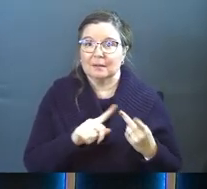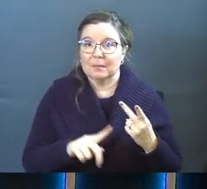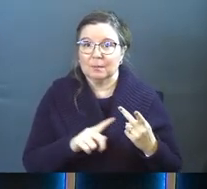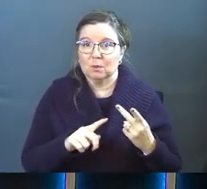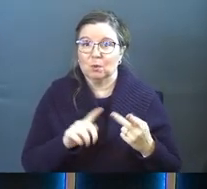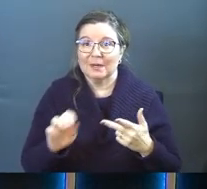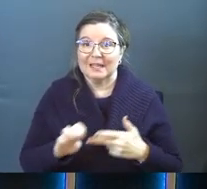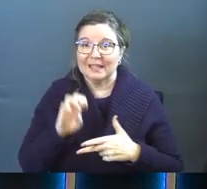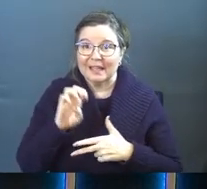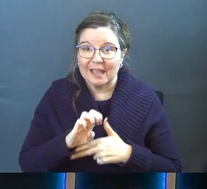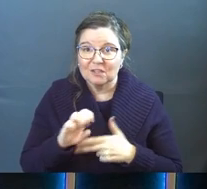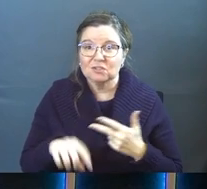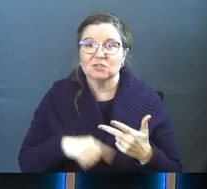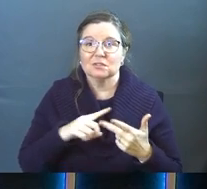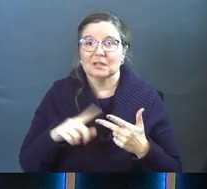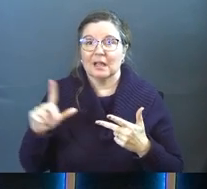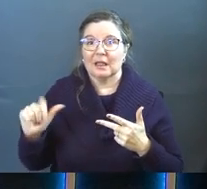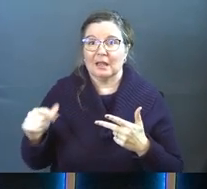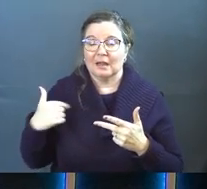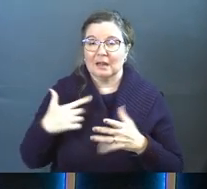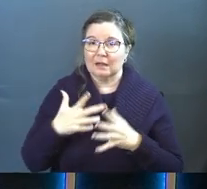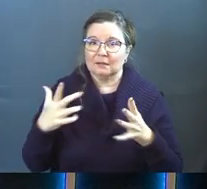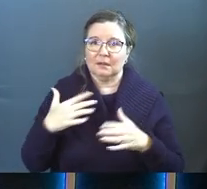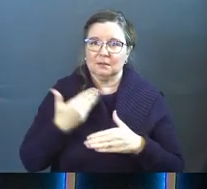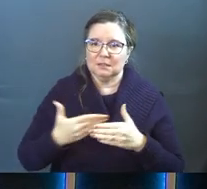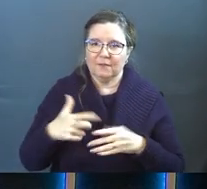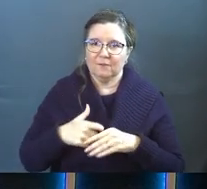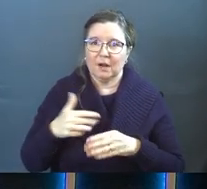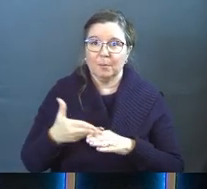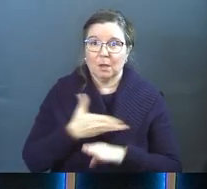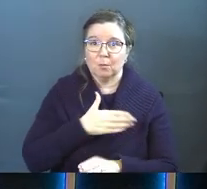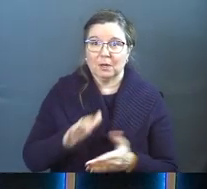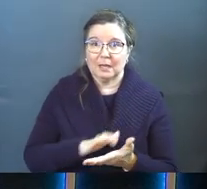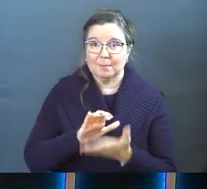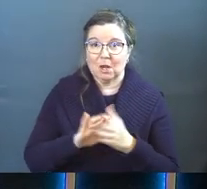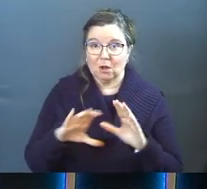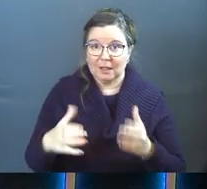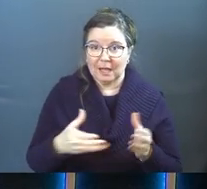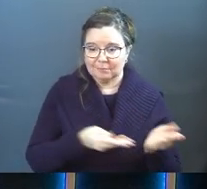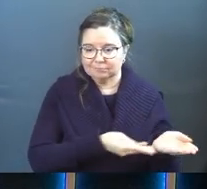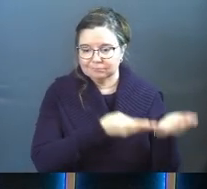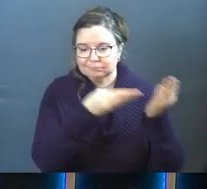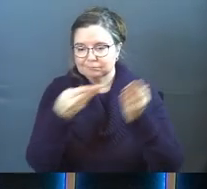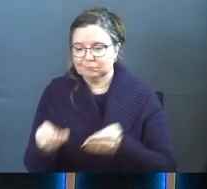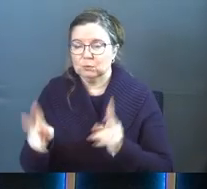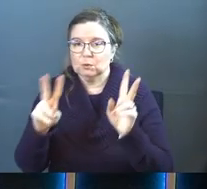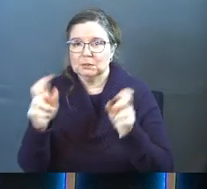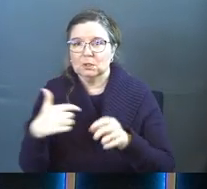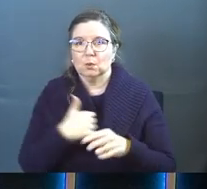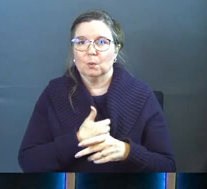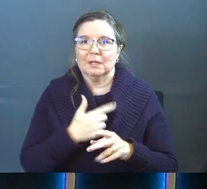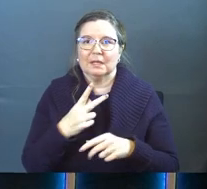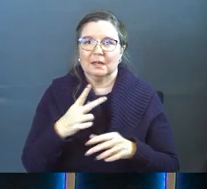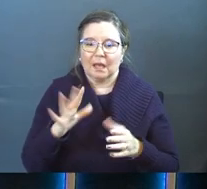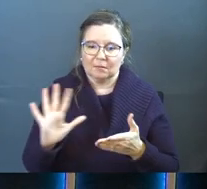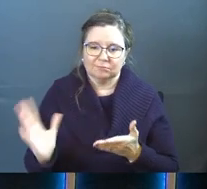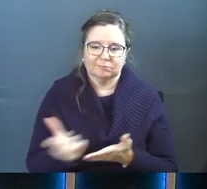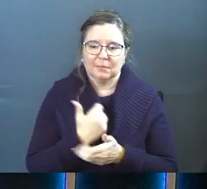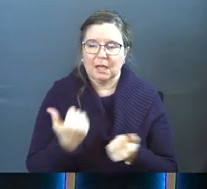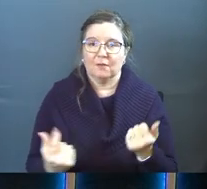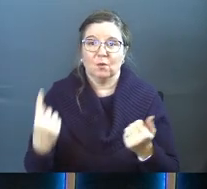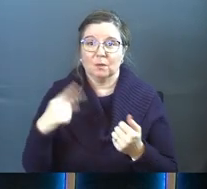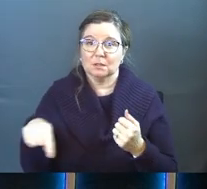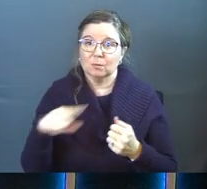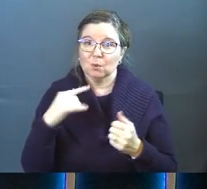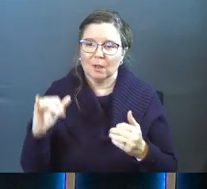who are in engagement. Linda and I are taking a lot of stuff from our premarital class, and we're bringing it into this series so that we can just kind of scoop up